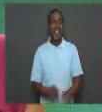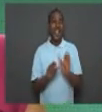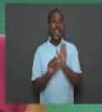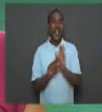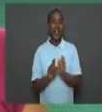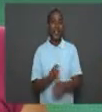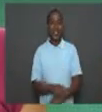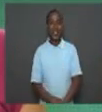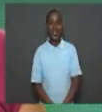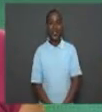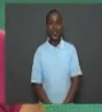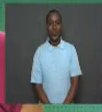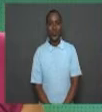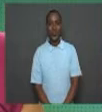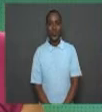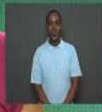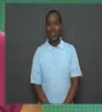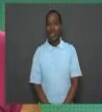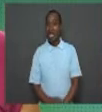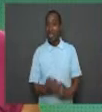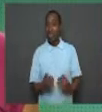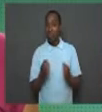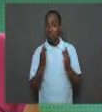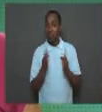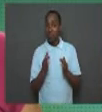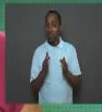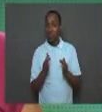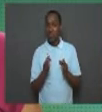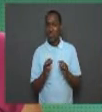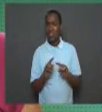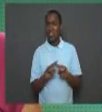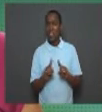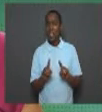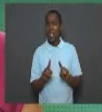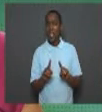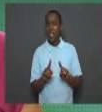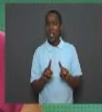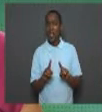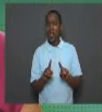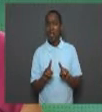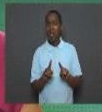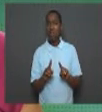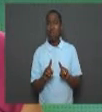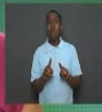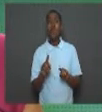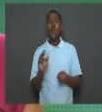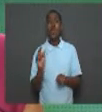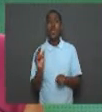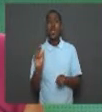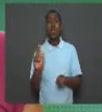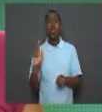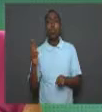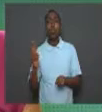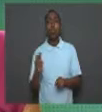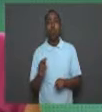example, we can distinguish between the many varieties of butterflies,